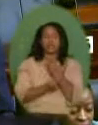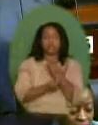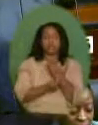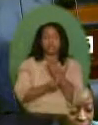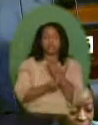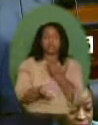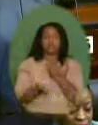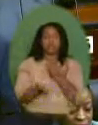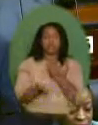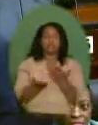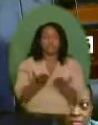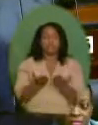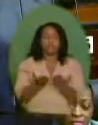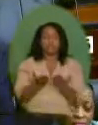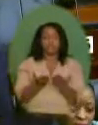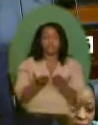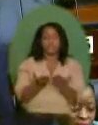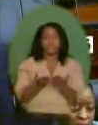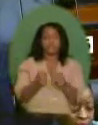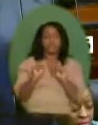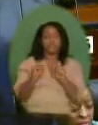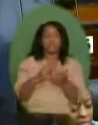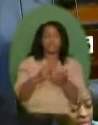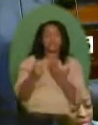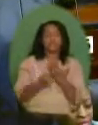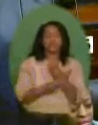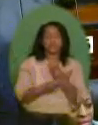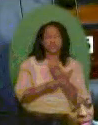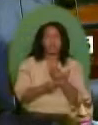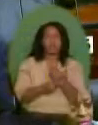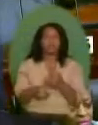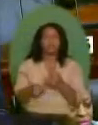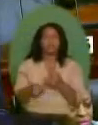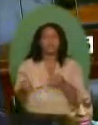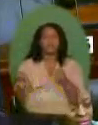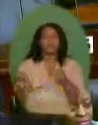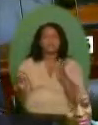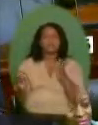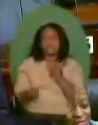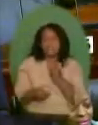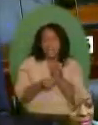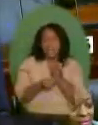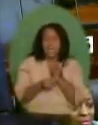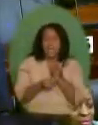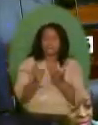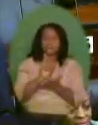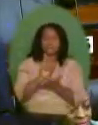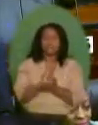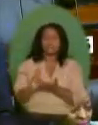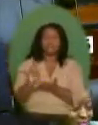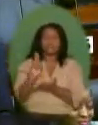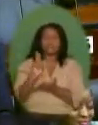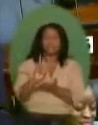of UWI in Debe, a program which is either absent or very difficult to find in the national budget of